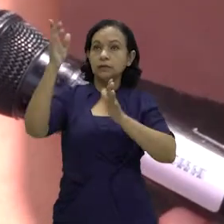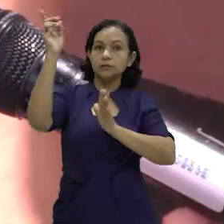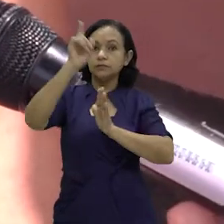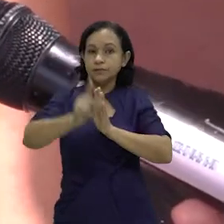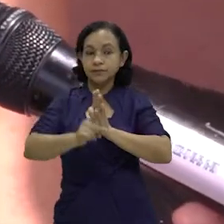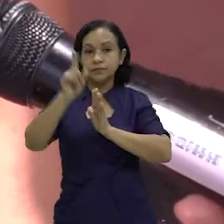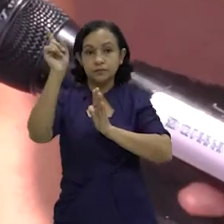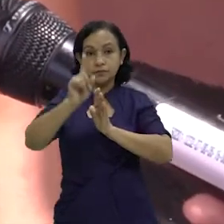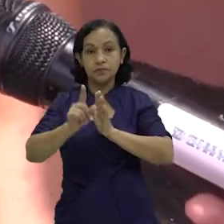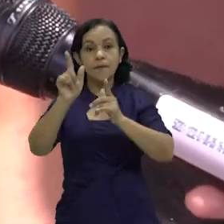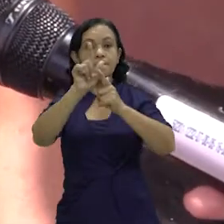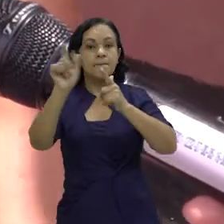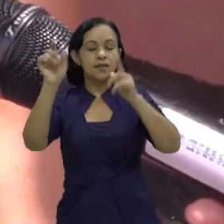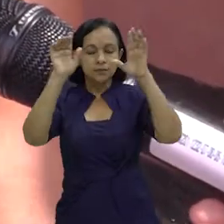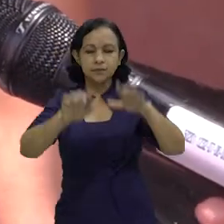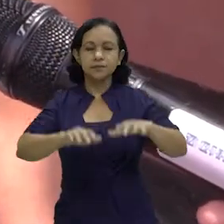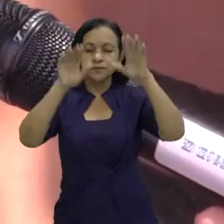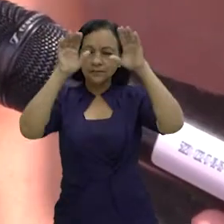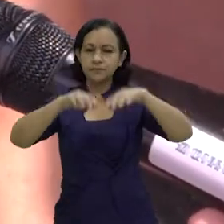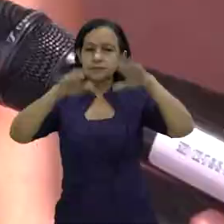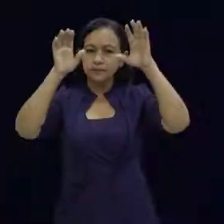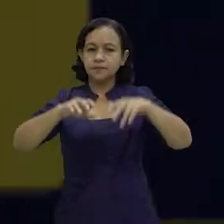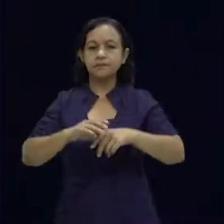and the storms that are approaching this week.